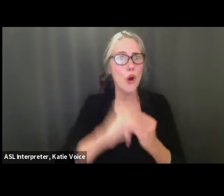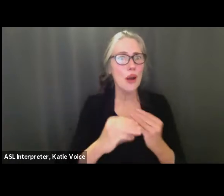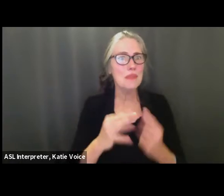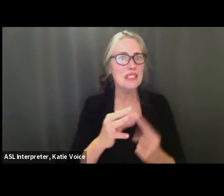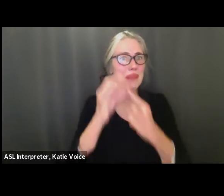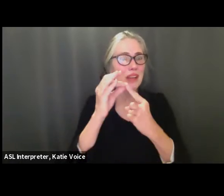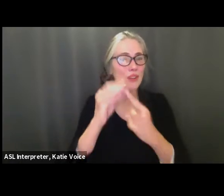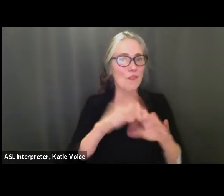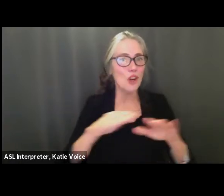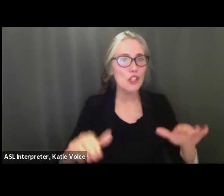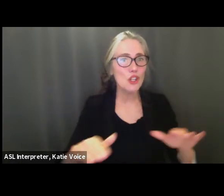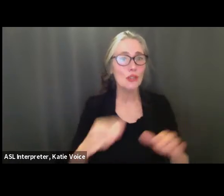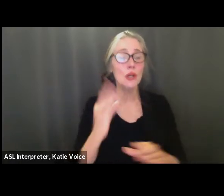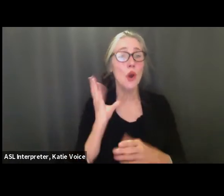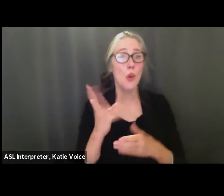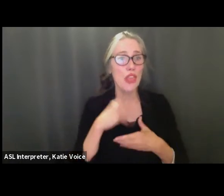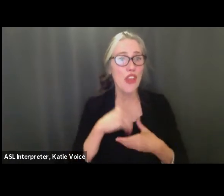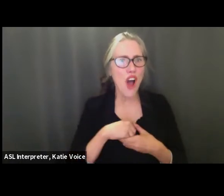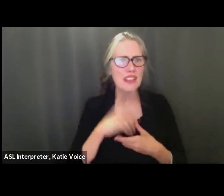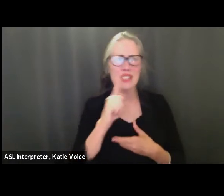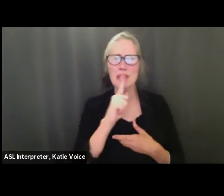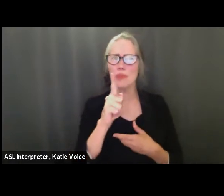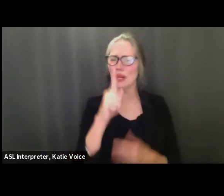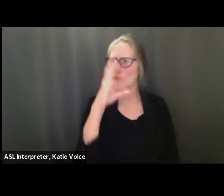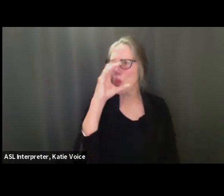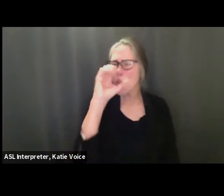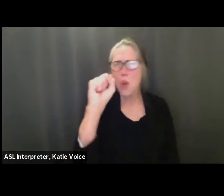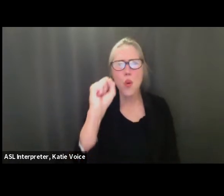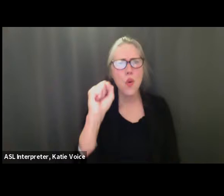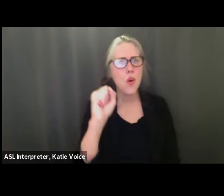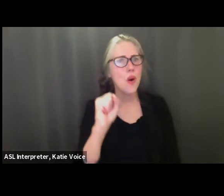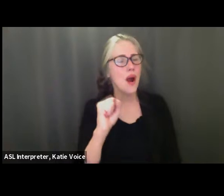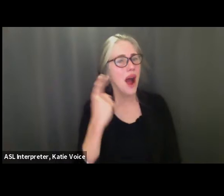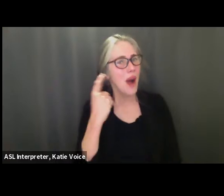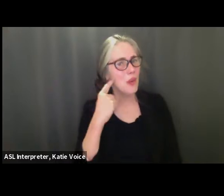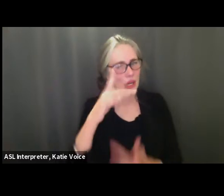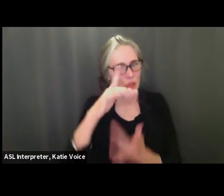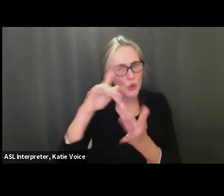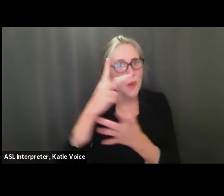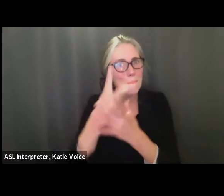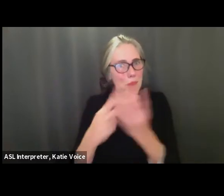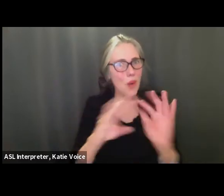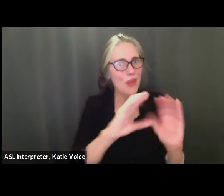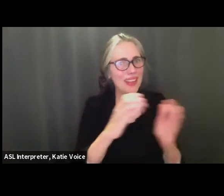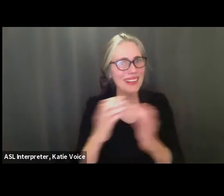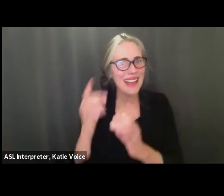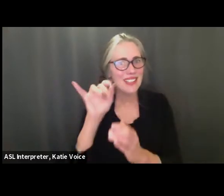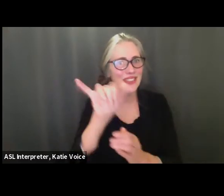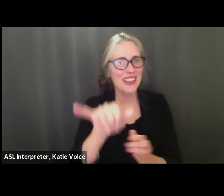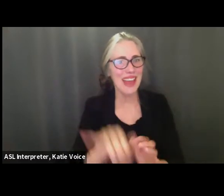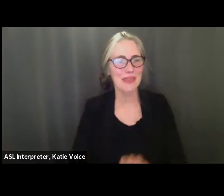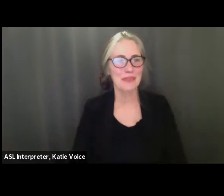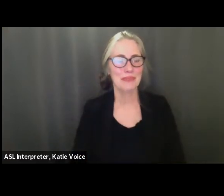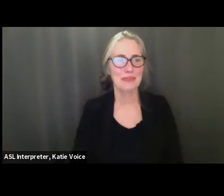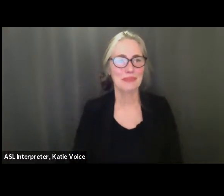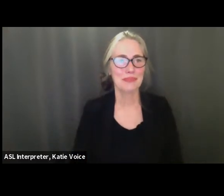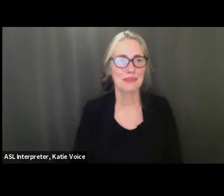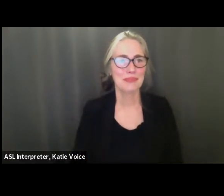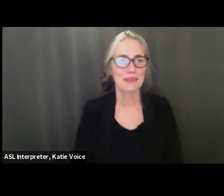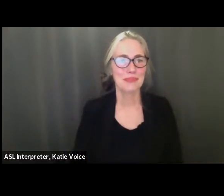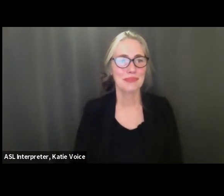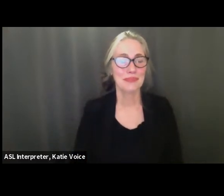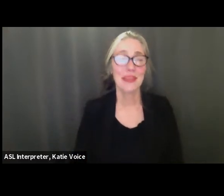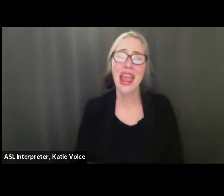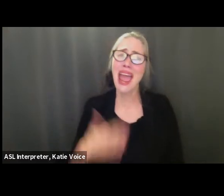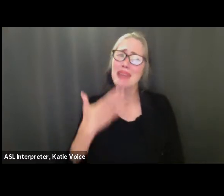children with autism is amazing. We were able to tour both of the classes for that. And I'd also like to give my thanks